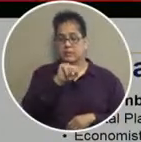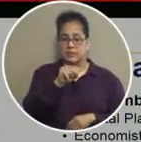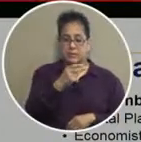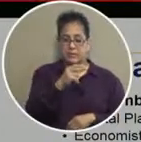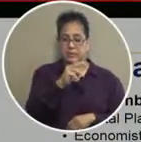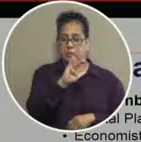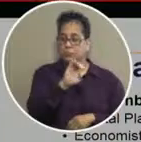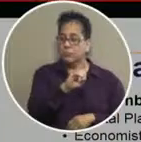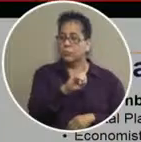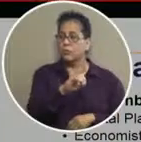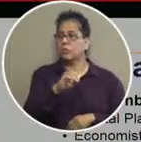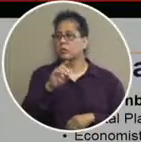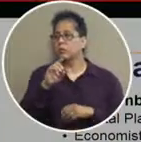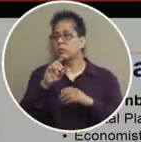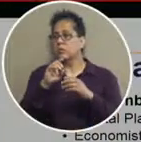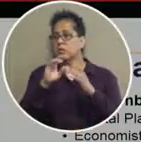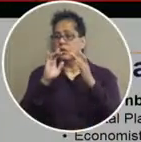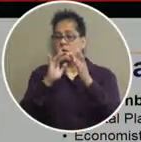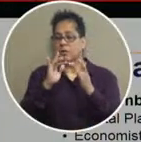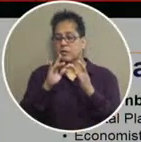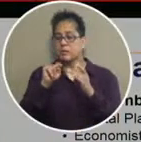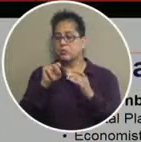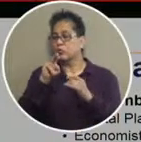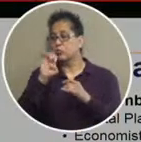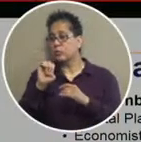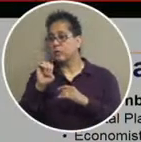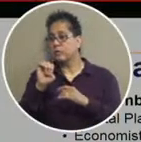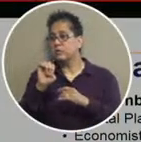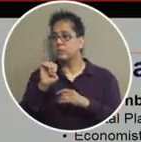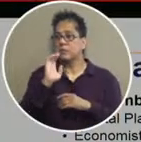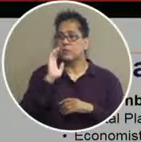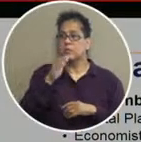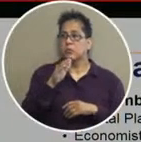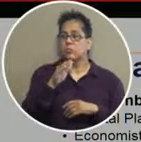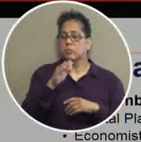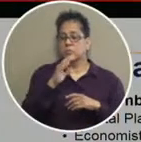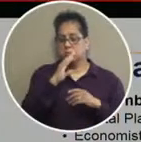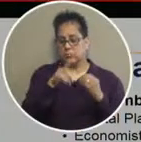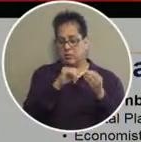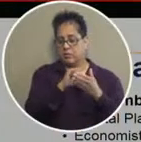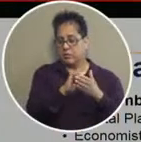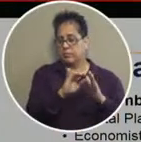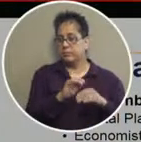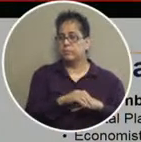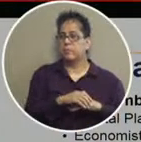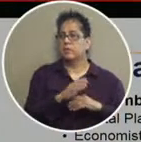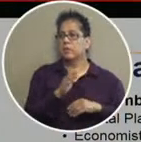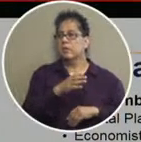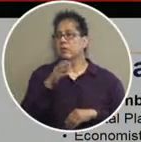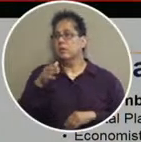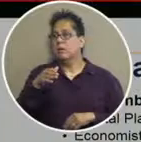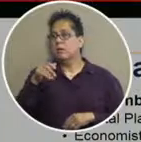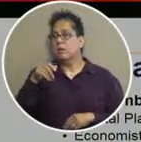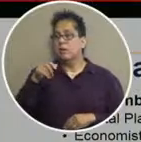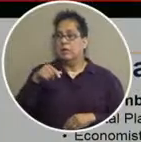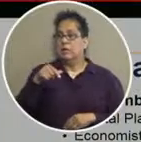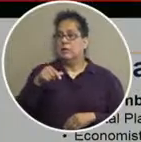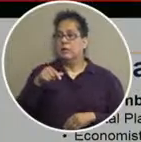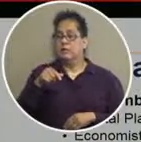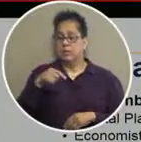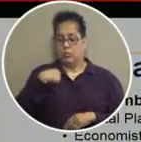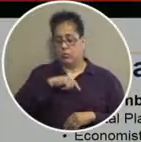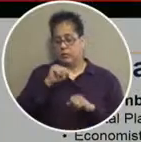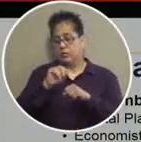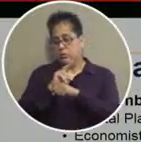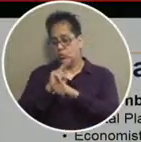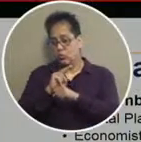maps, and also working on a contact tracing program. And I'll talk about that in a few minutes here. So this is all information that we can use in the coming